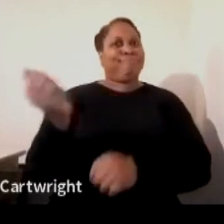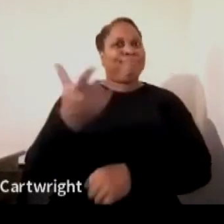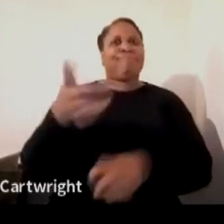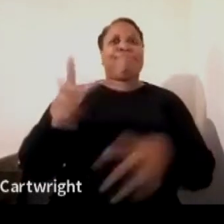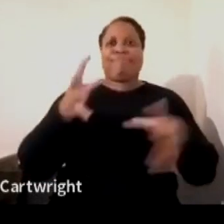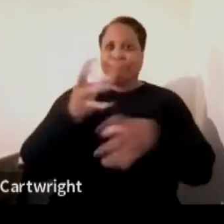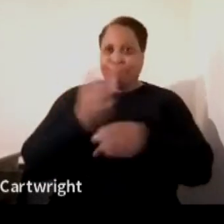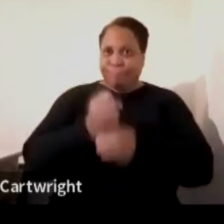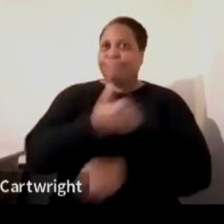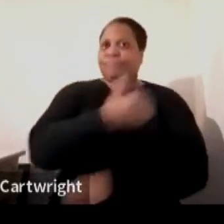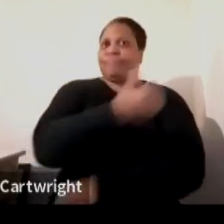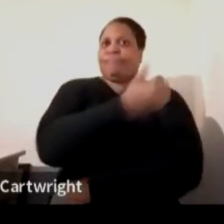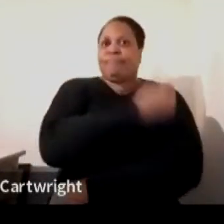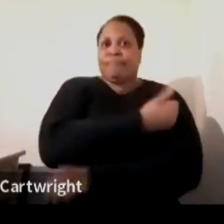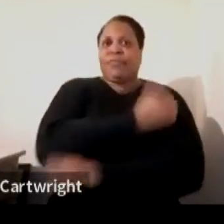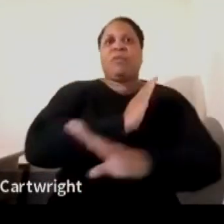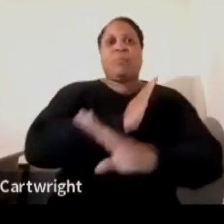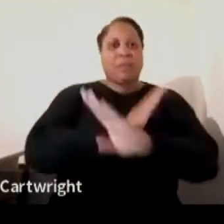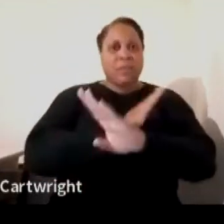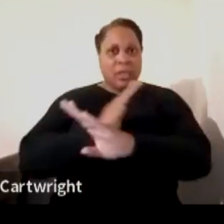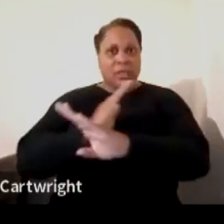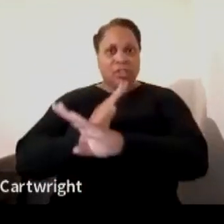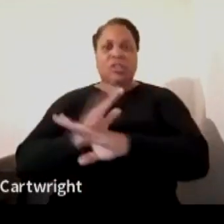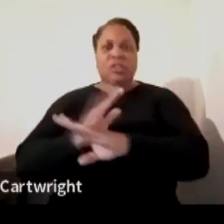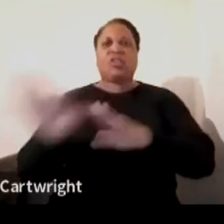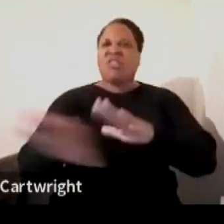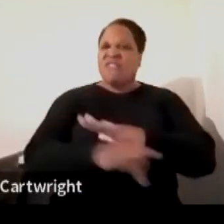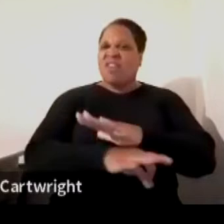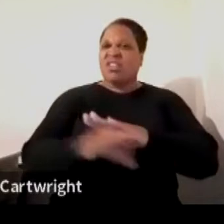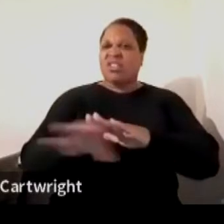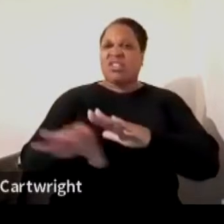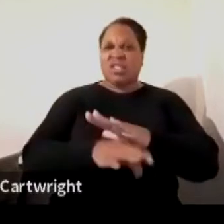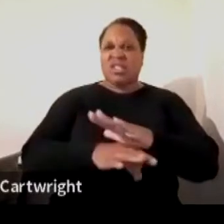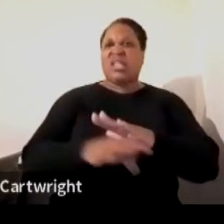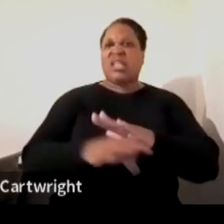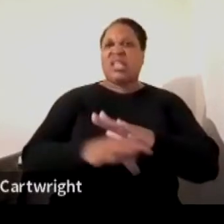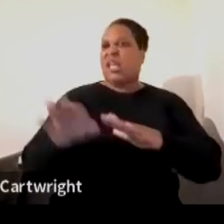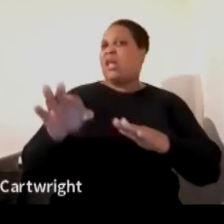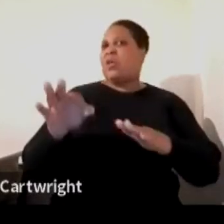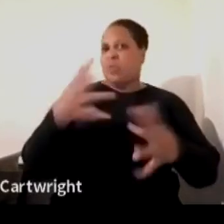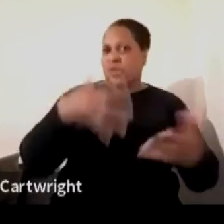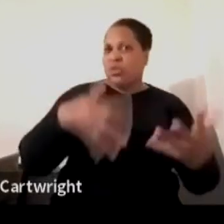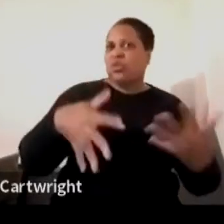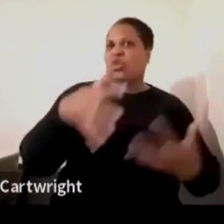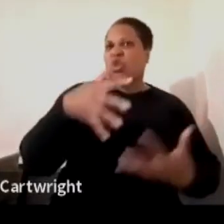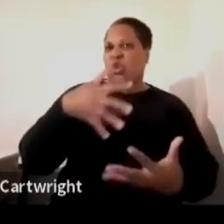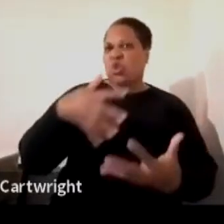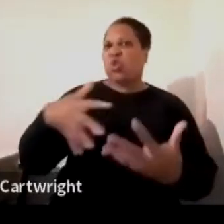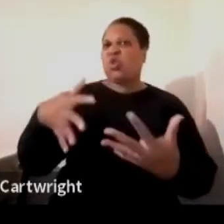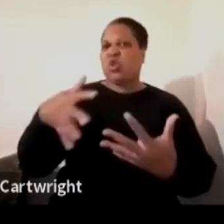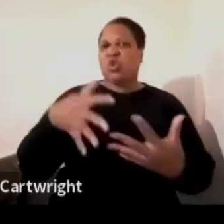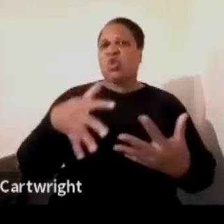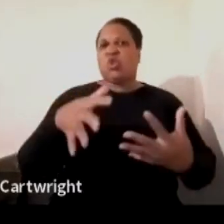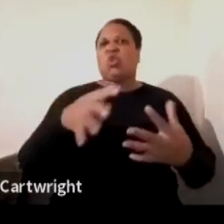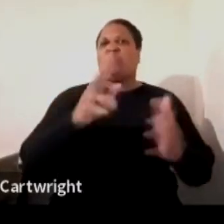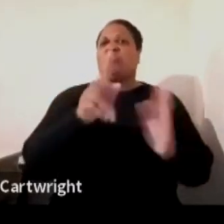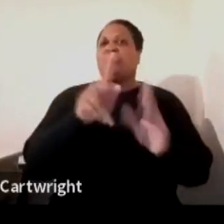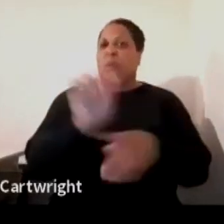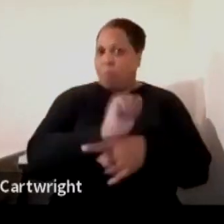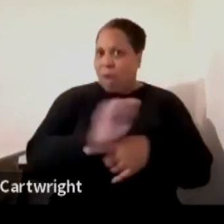protection, unfortunately, the public health and social measures will still need to continue.